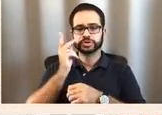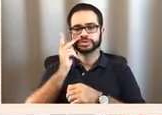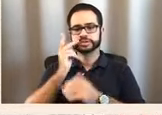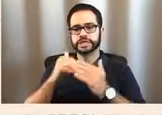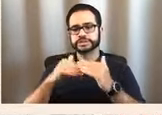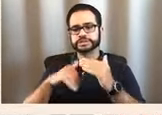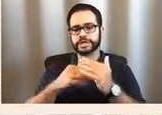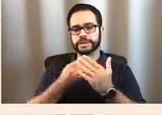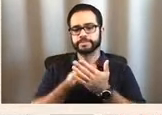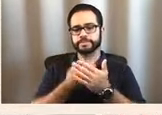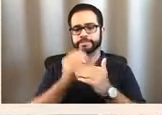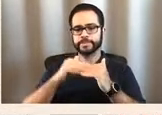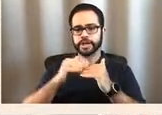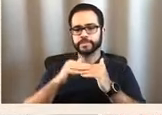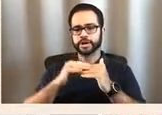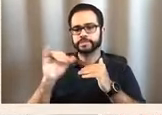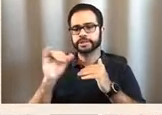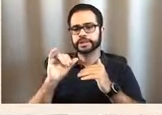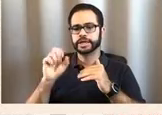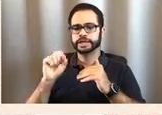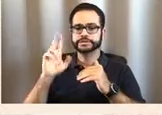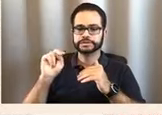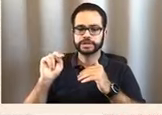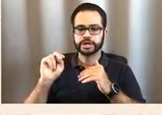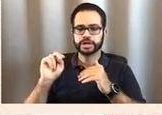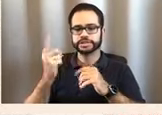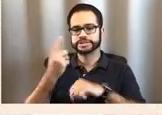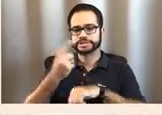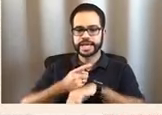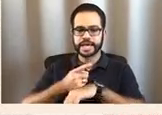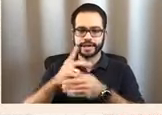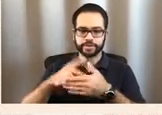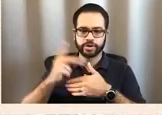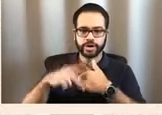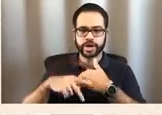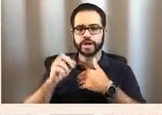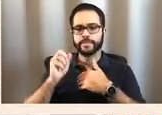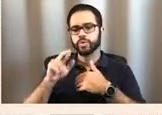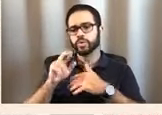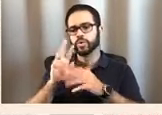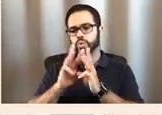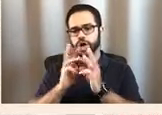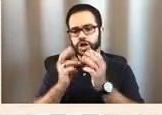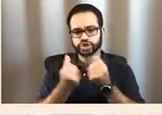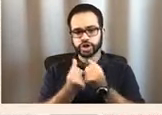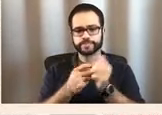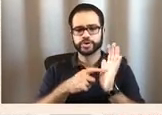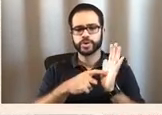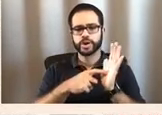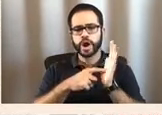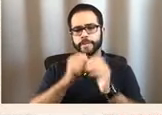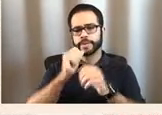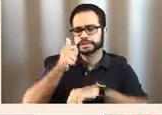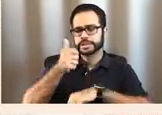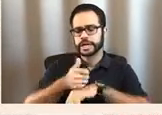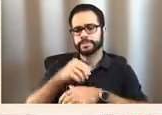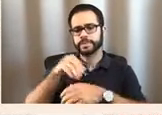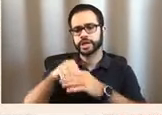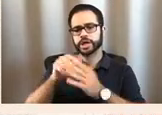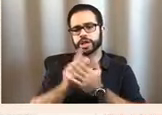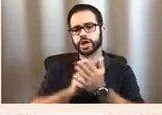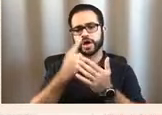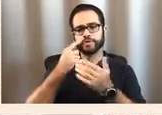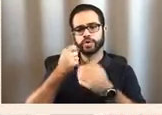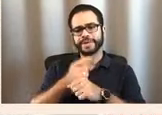some sheltered workshops or some day programs. The requirement was put into law to ensure that youth know what